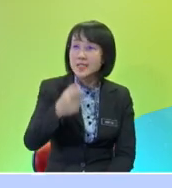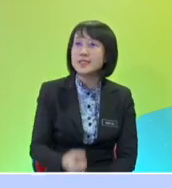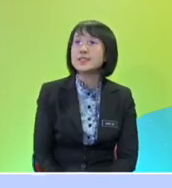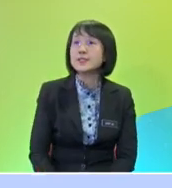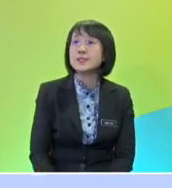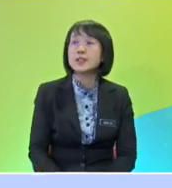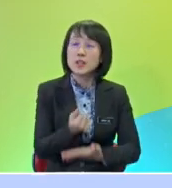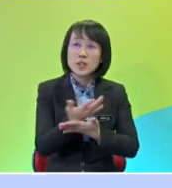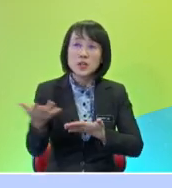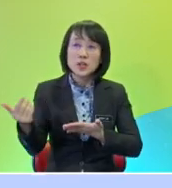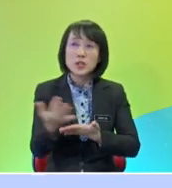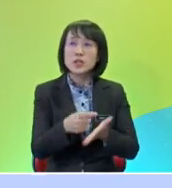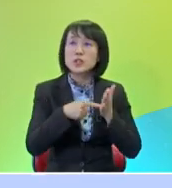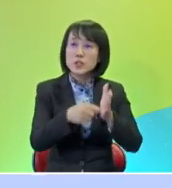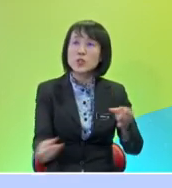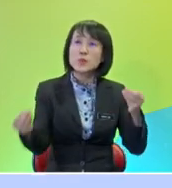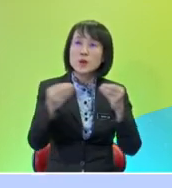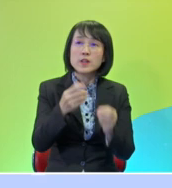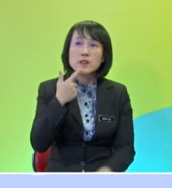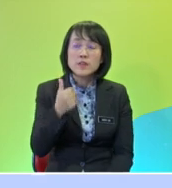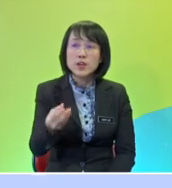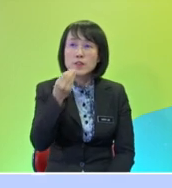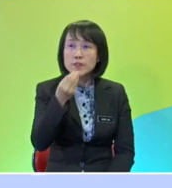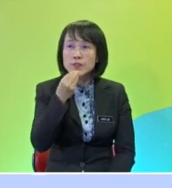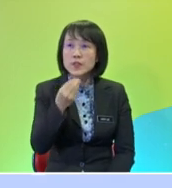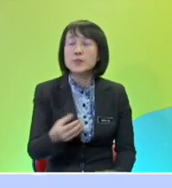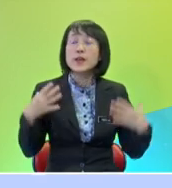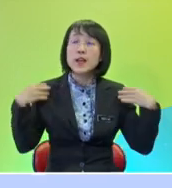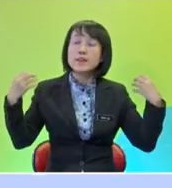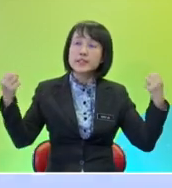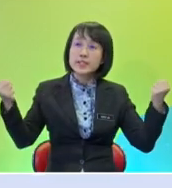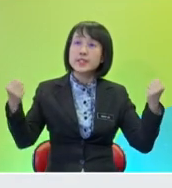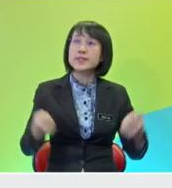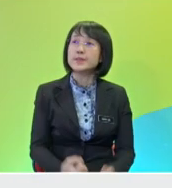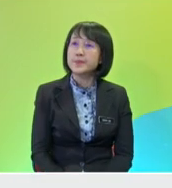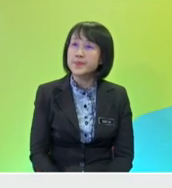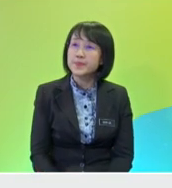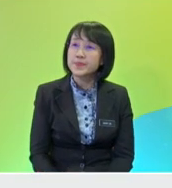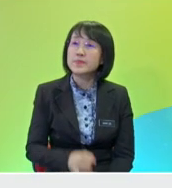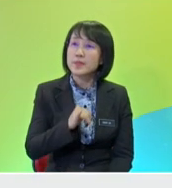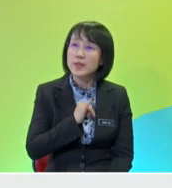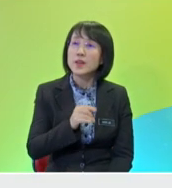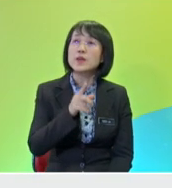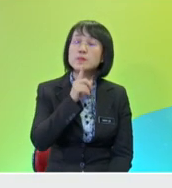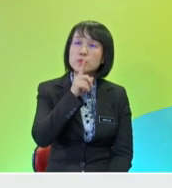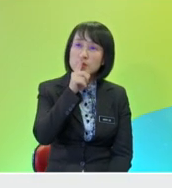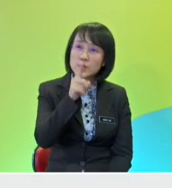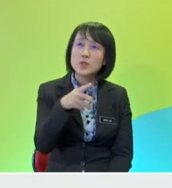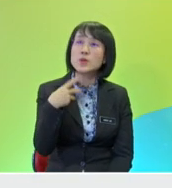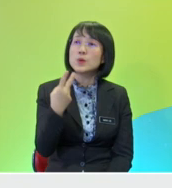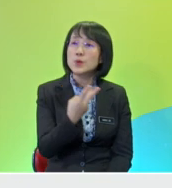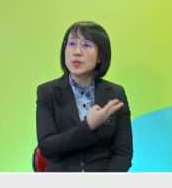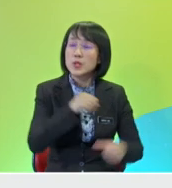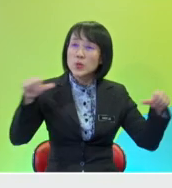media should always show more delicious food products that are healthier. I'm sure we could always cook a meal at